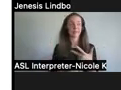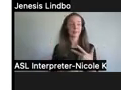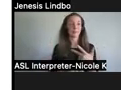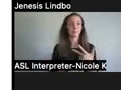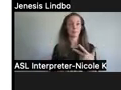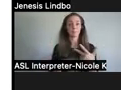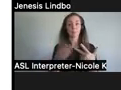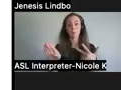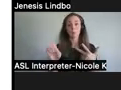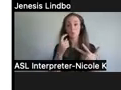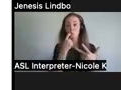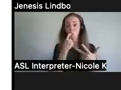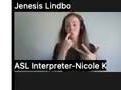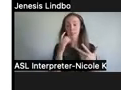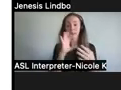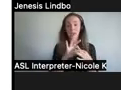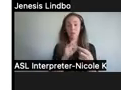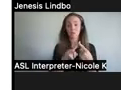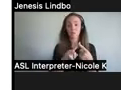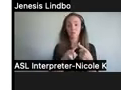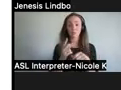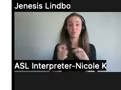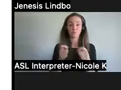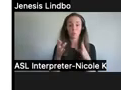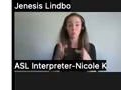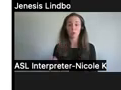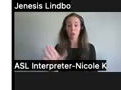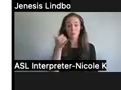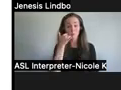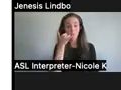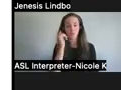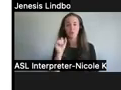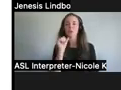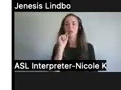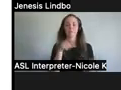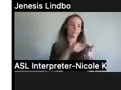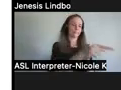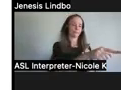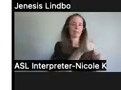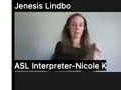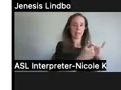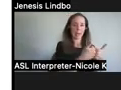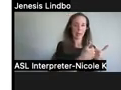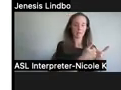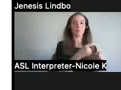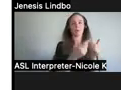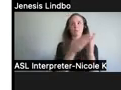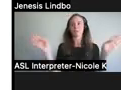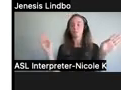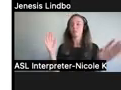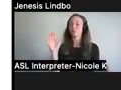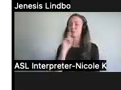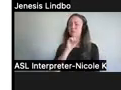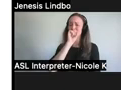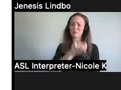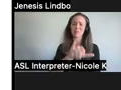a Bluetooth connection to control someone's phone. So it can be used for other areas besides just gaming. And that's why I love this device so much, because it